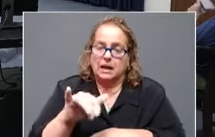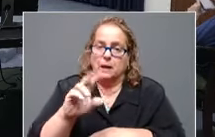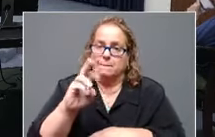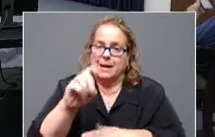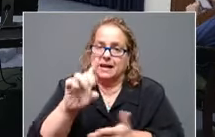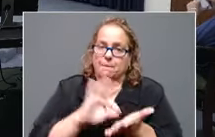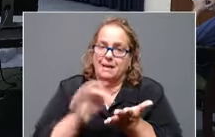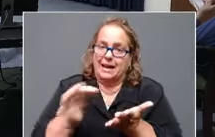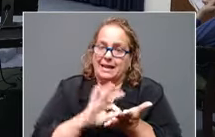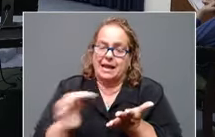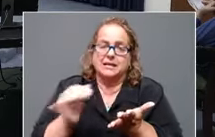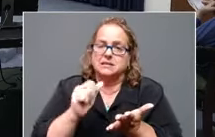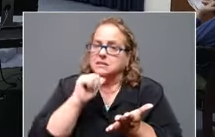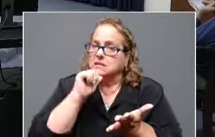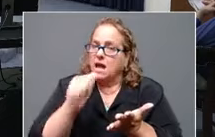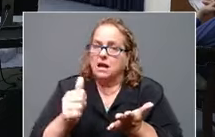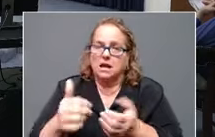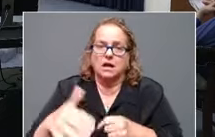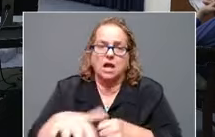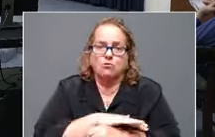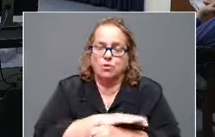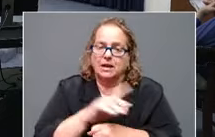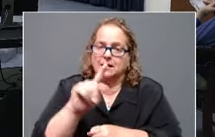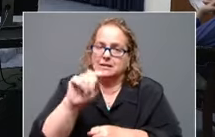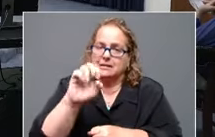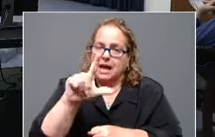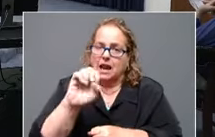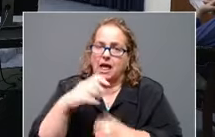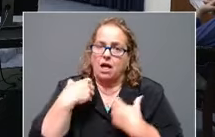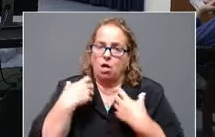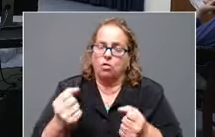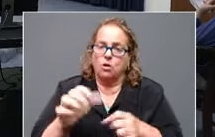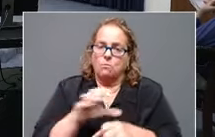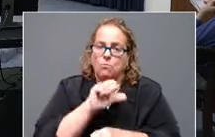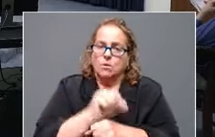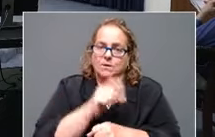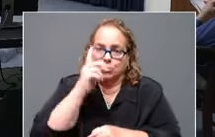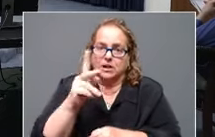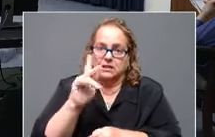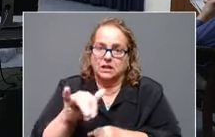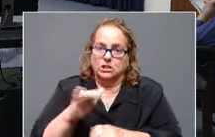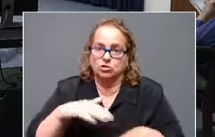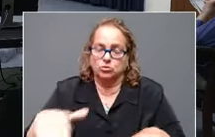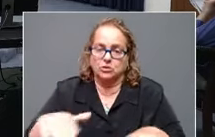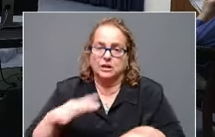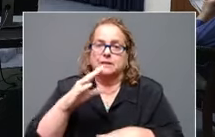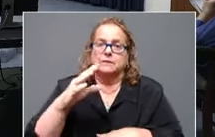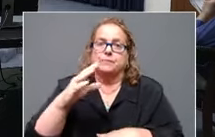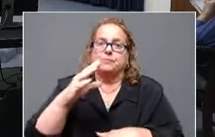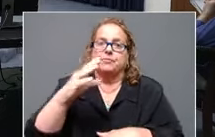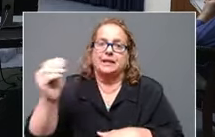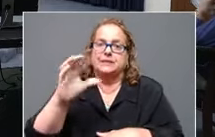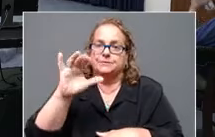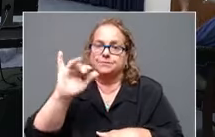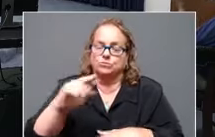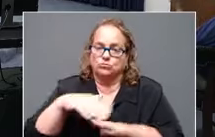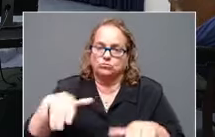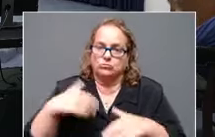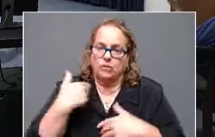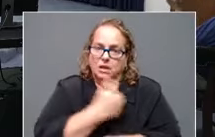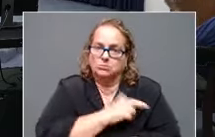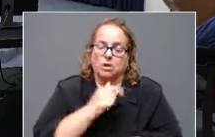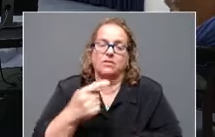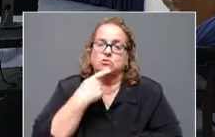telehealth for the last year. They say that if they have to reschedule, then it would be 10 to 12 months before they could get a new